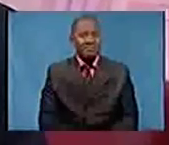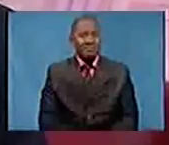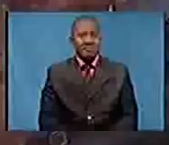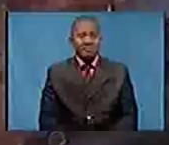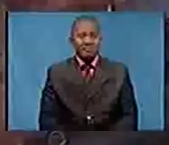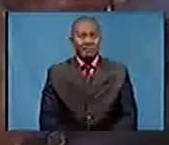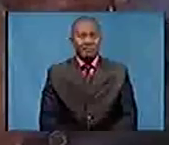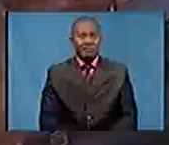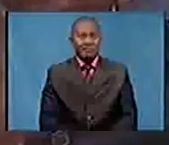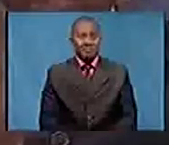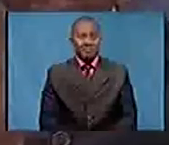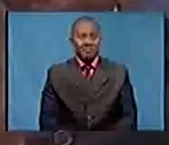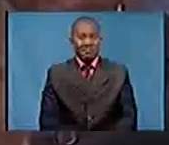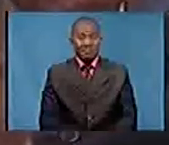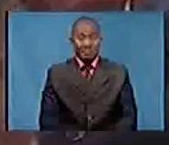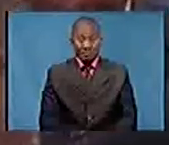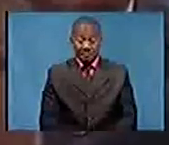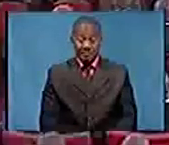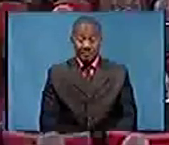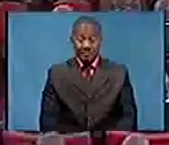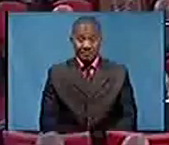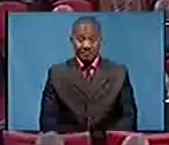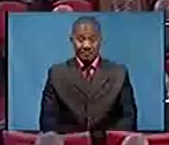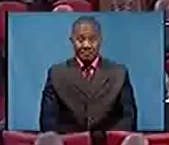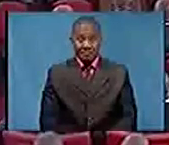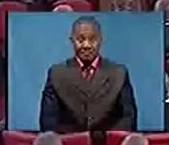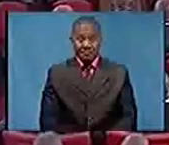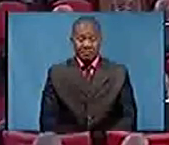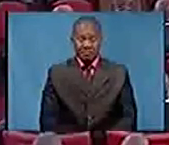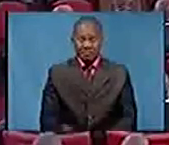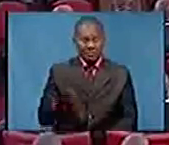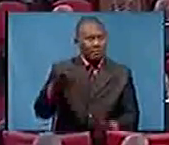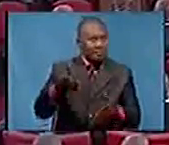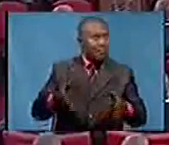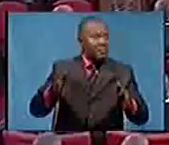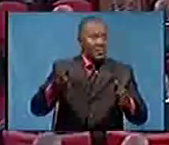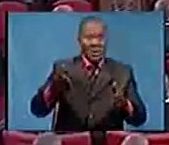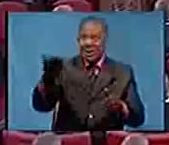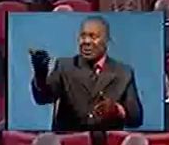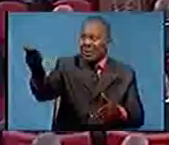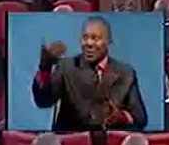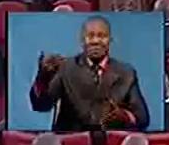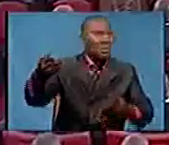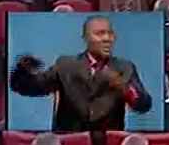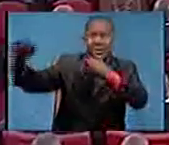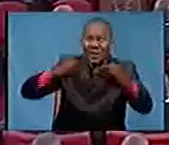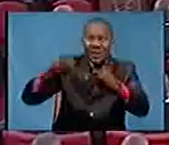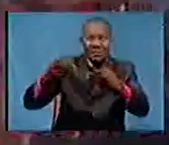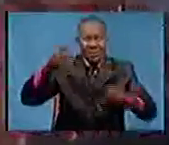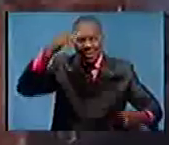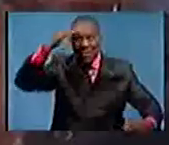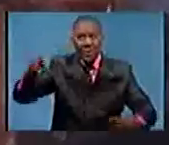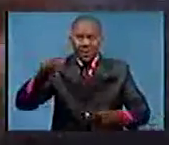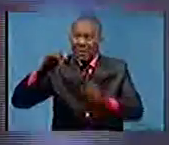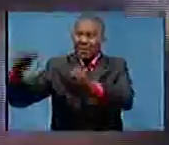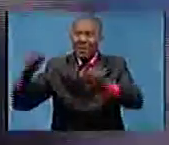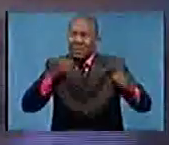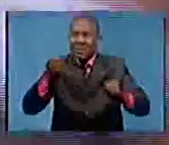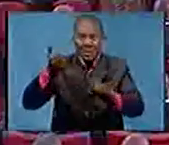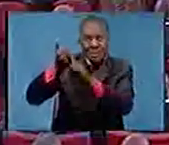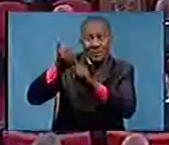Well, let's give him full chance to explain the source of his power over the state of